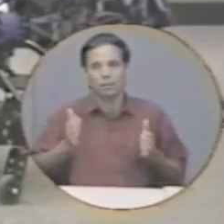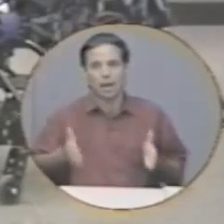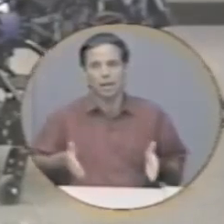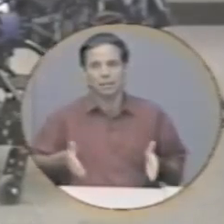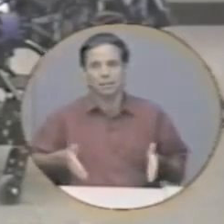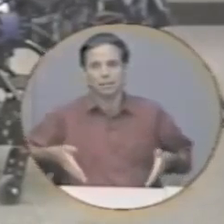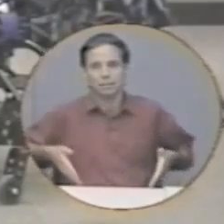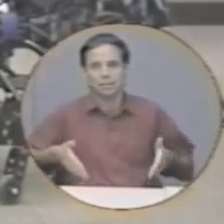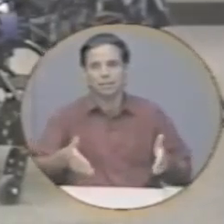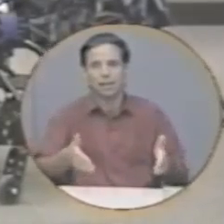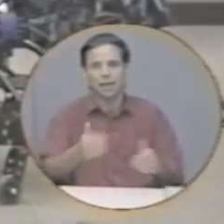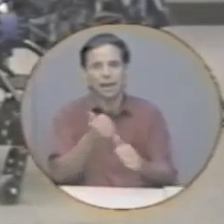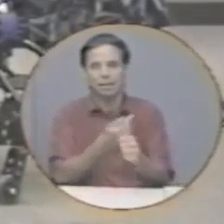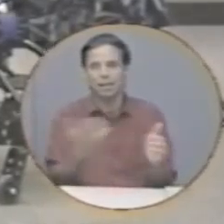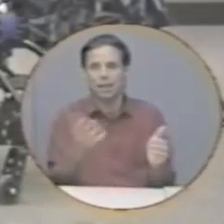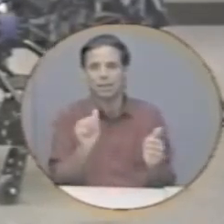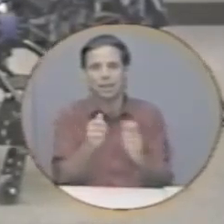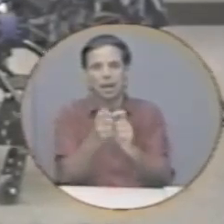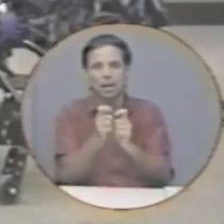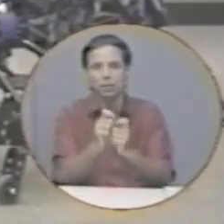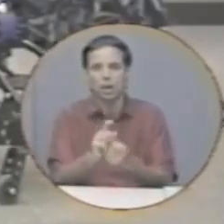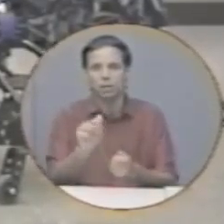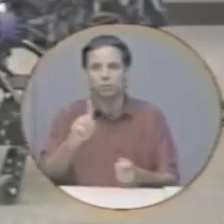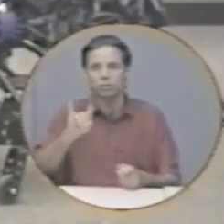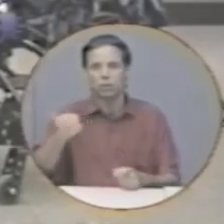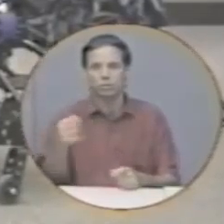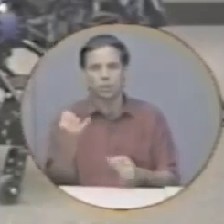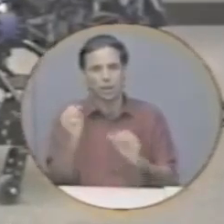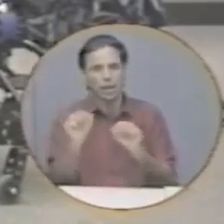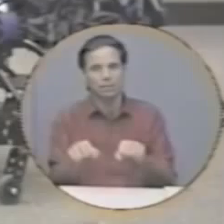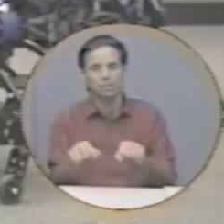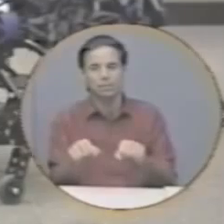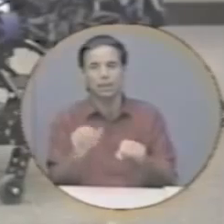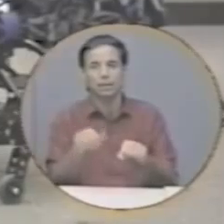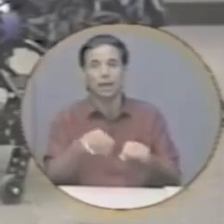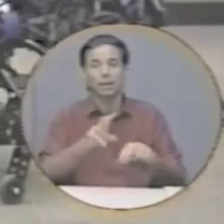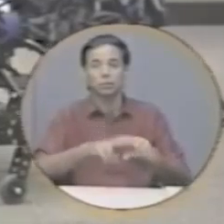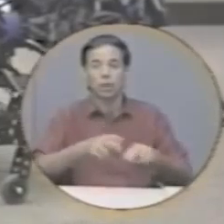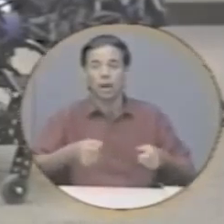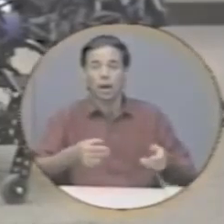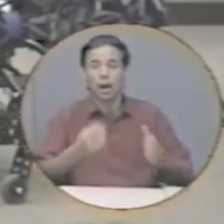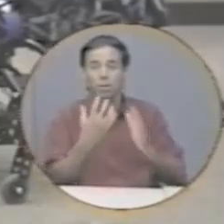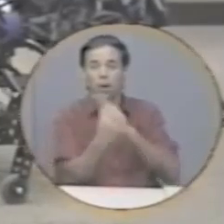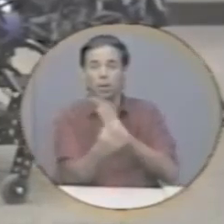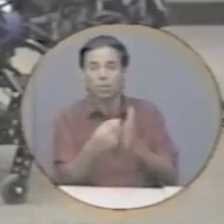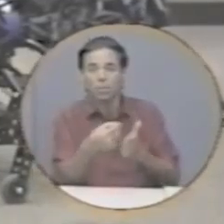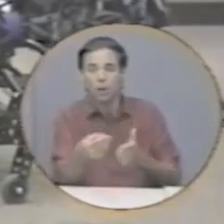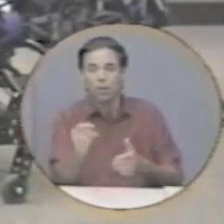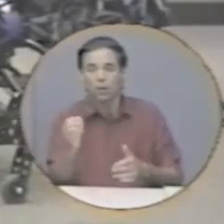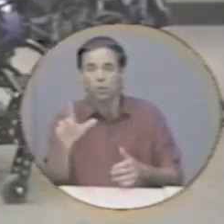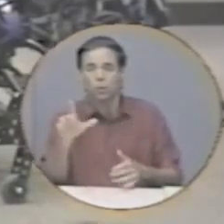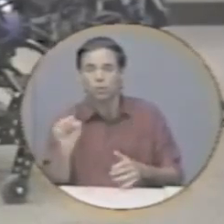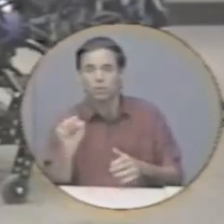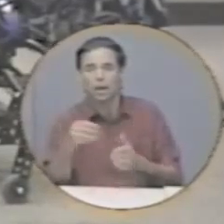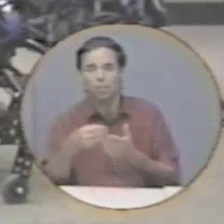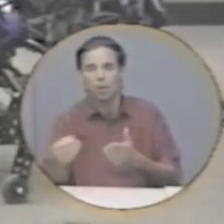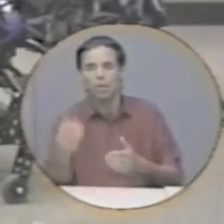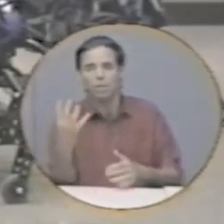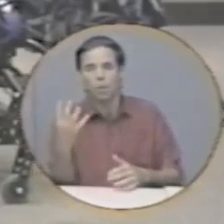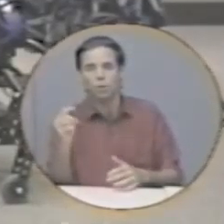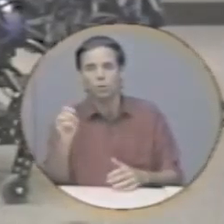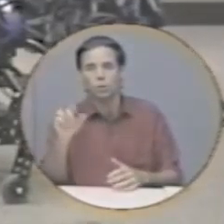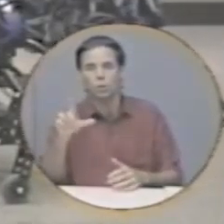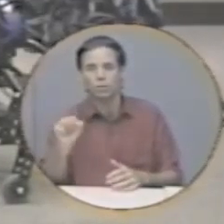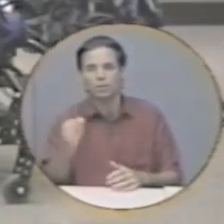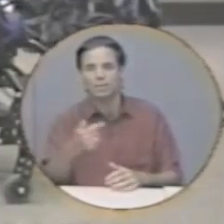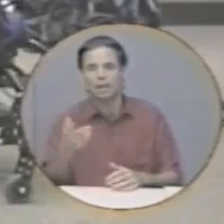head support, and everything is totally adjustable. This chair, I went out and bought the tools for it. I ended up buying 4 tools, a couple of Allen